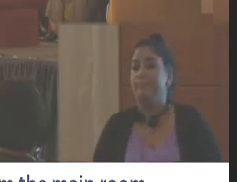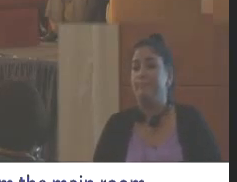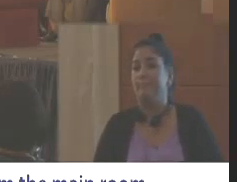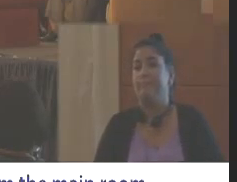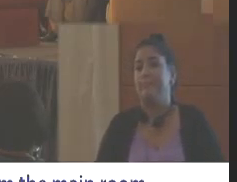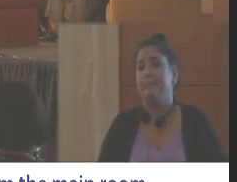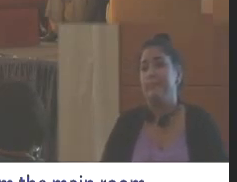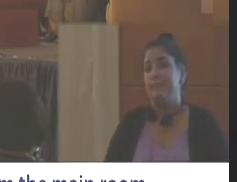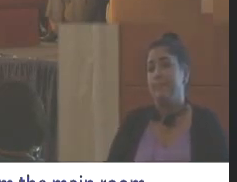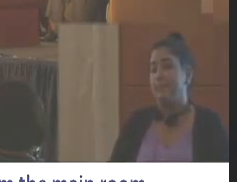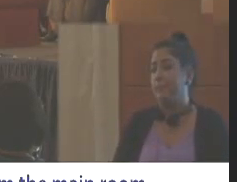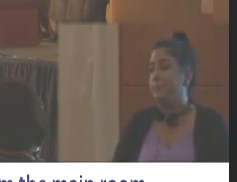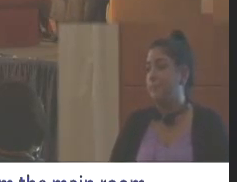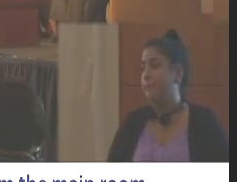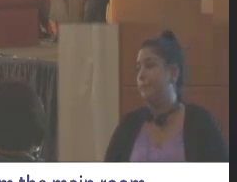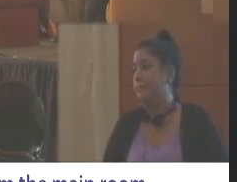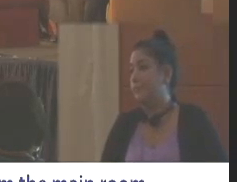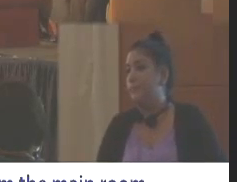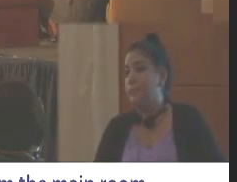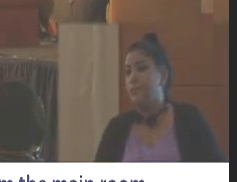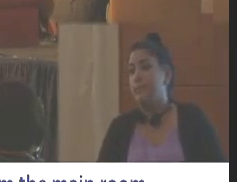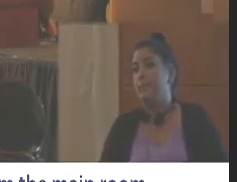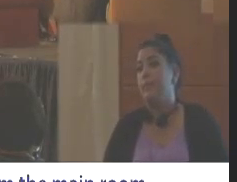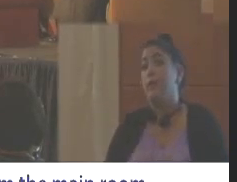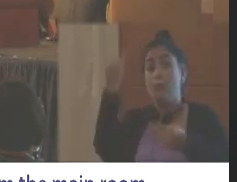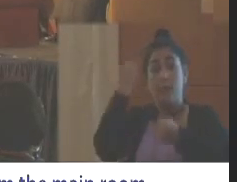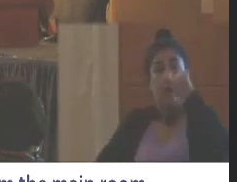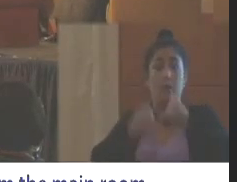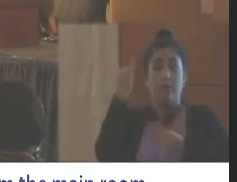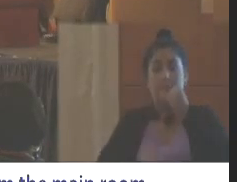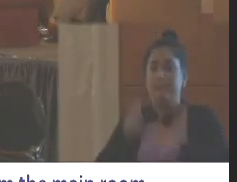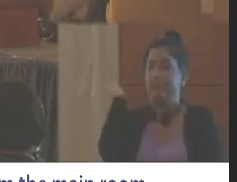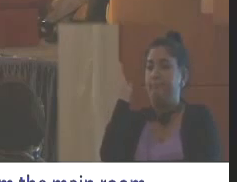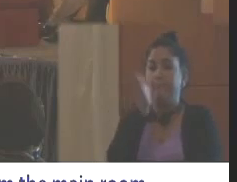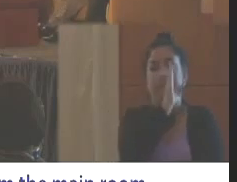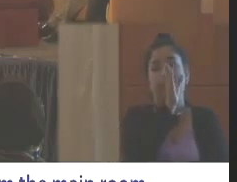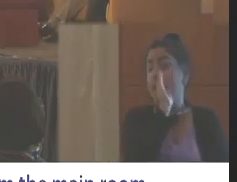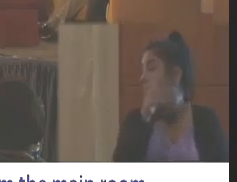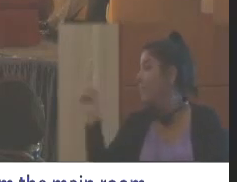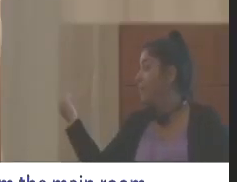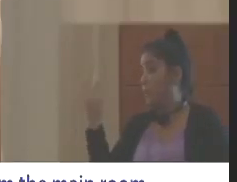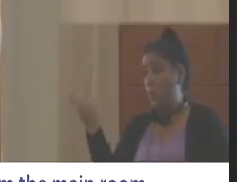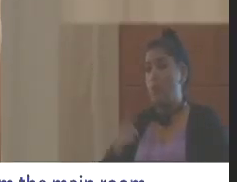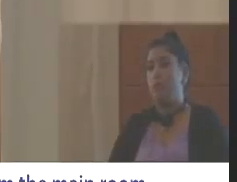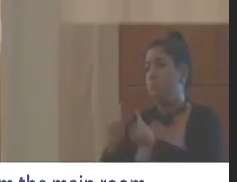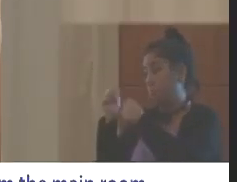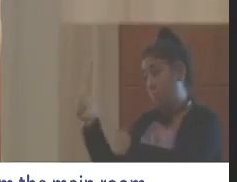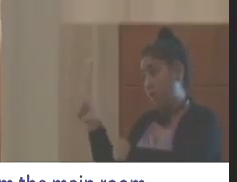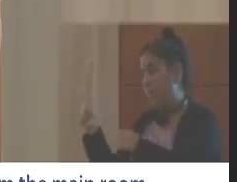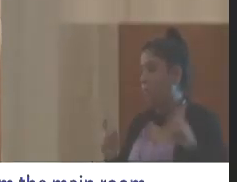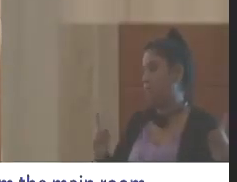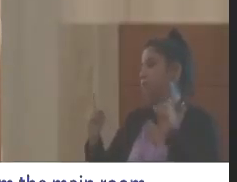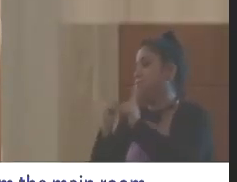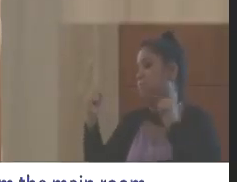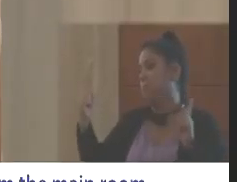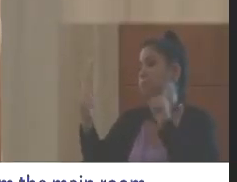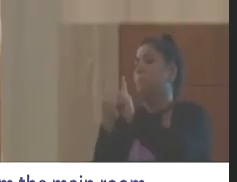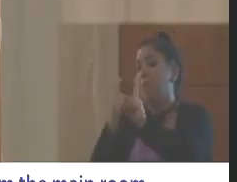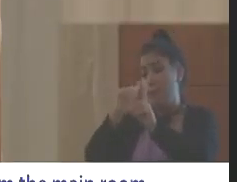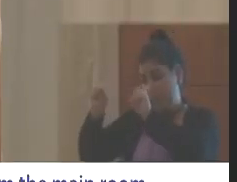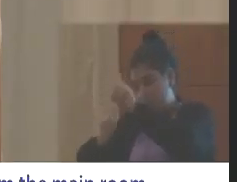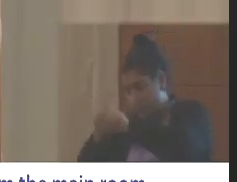region. I would like to invite you to approach them directly and discuss anything with them, as